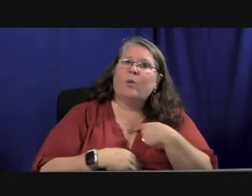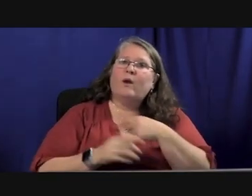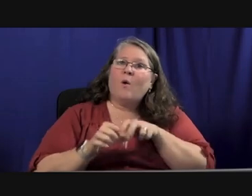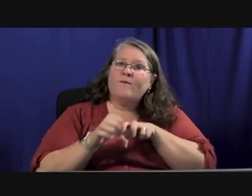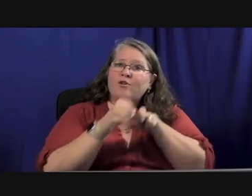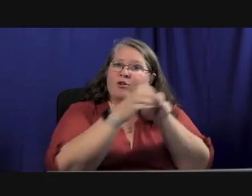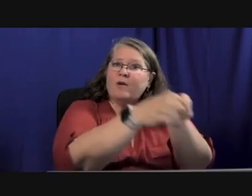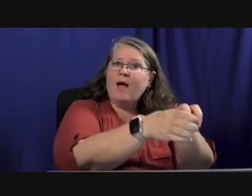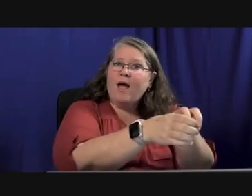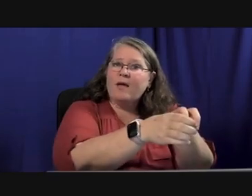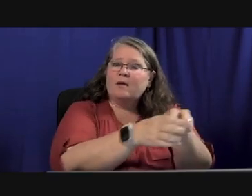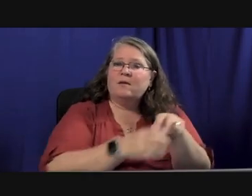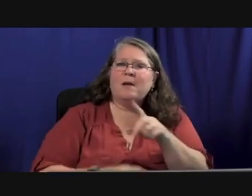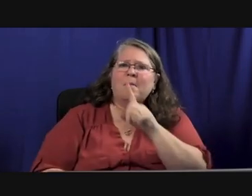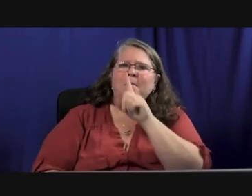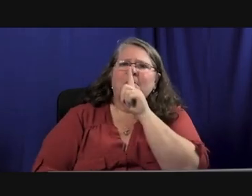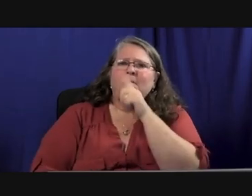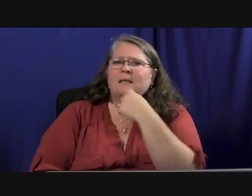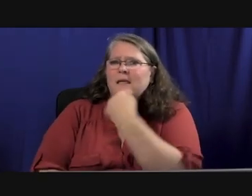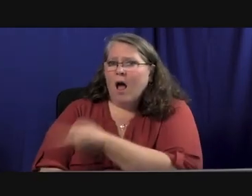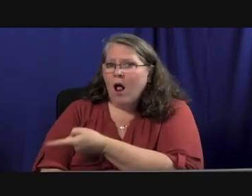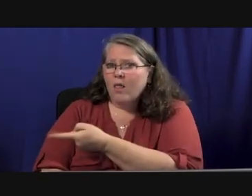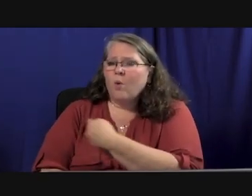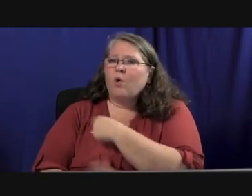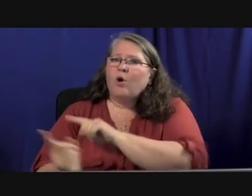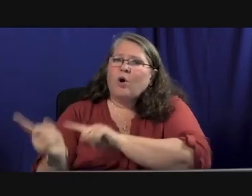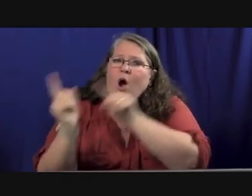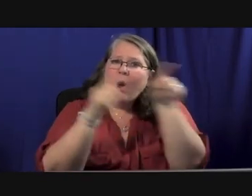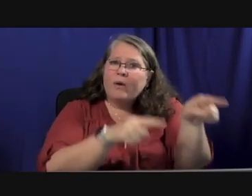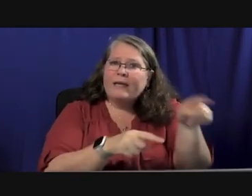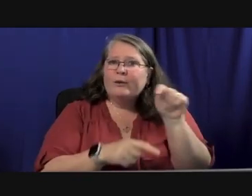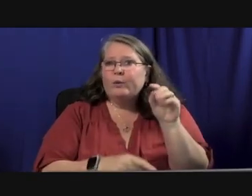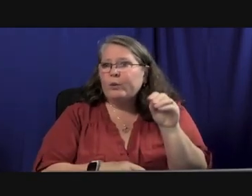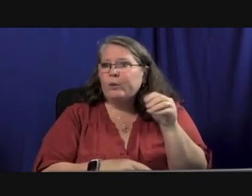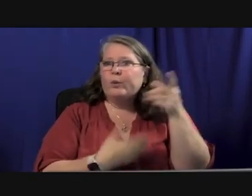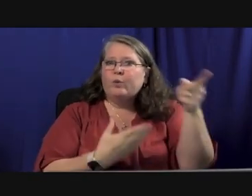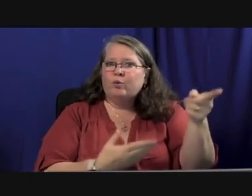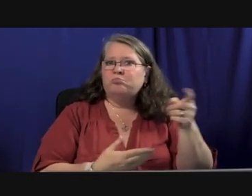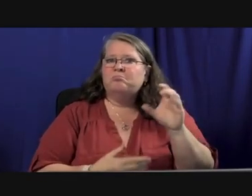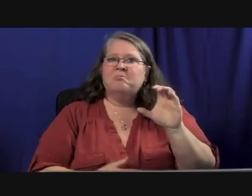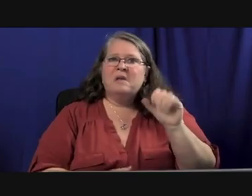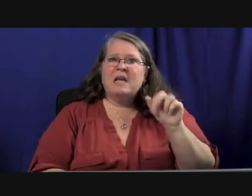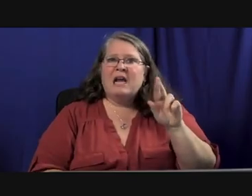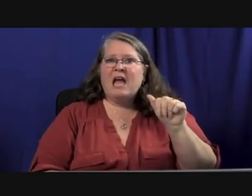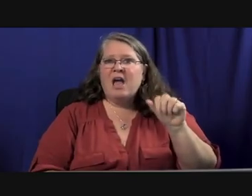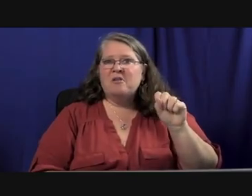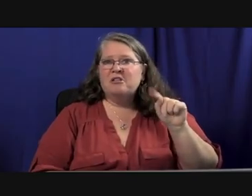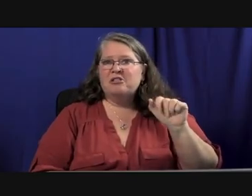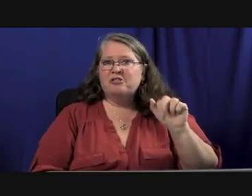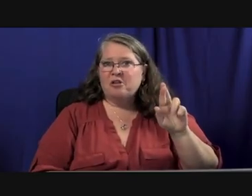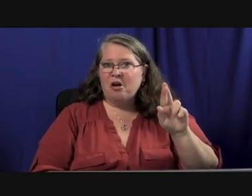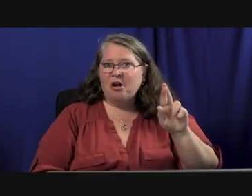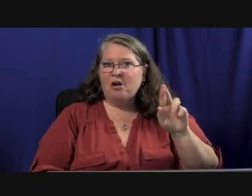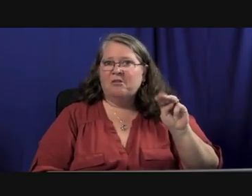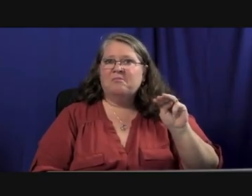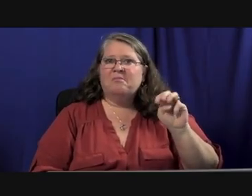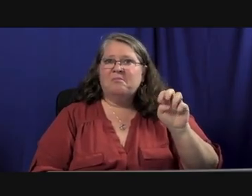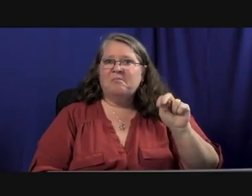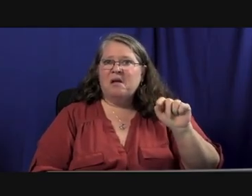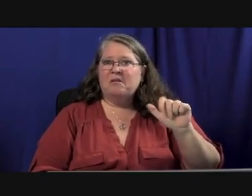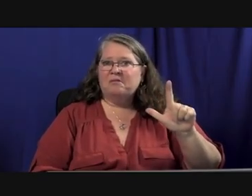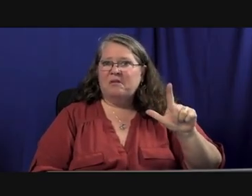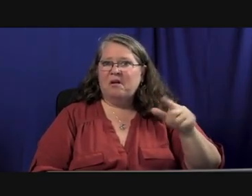information, as far as someone telling them to come on, let's go on for a ride, or they're saying, don't say anything. We're good. Don't say that you're going to